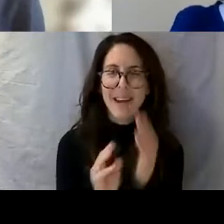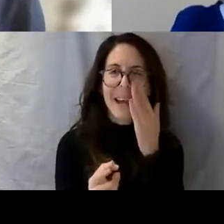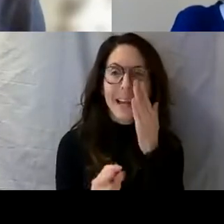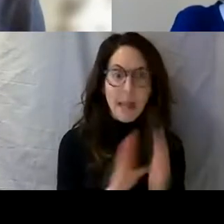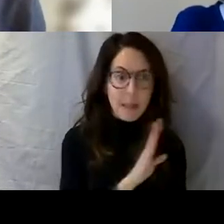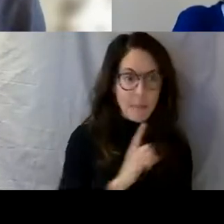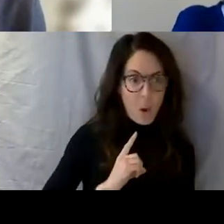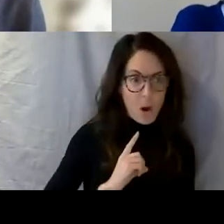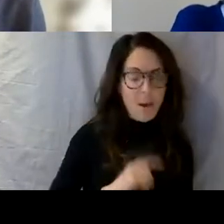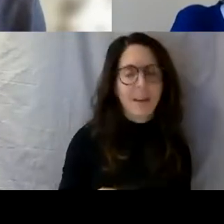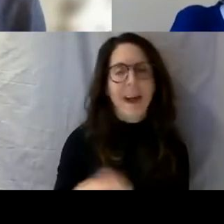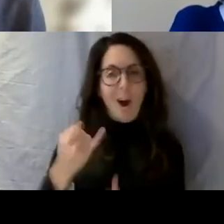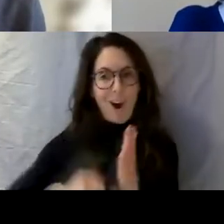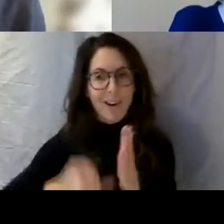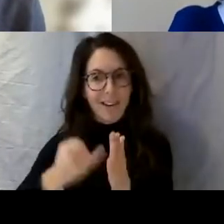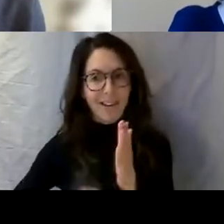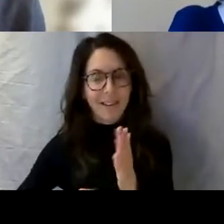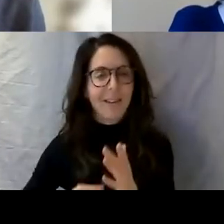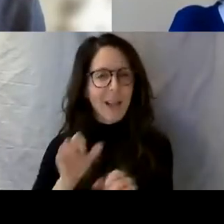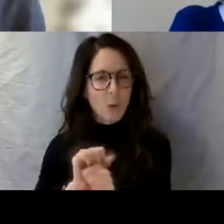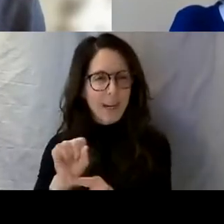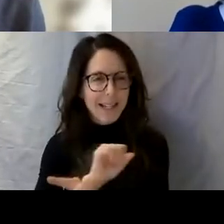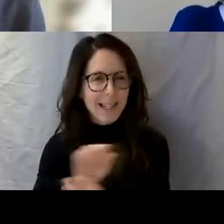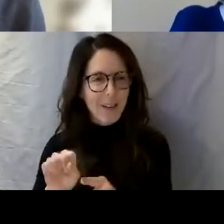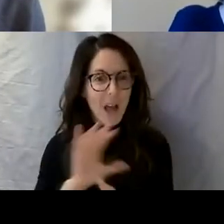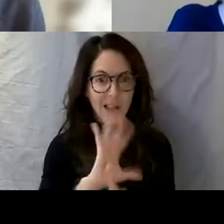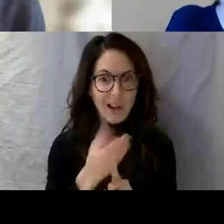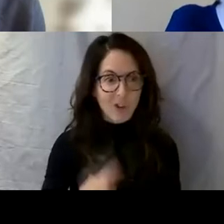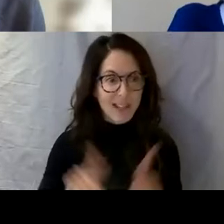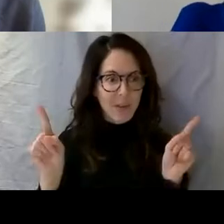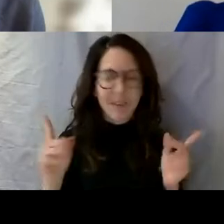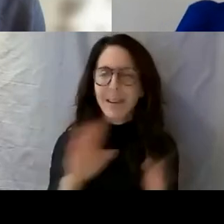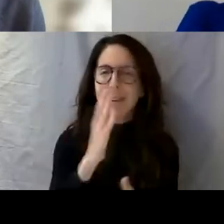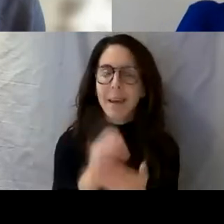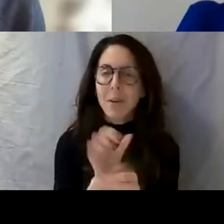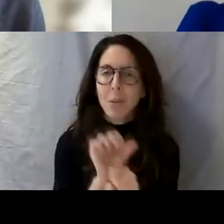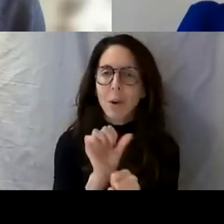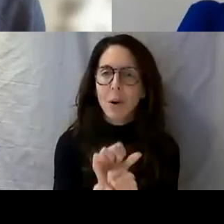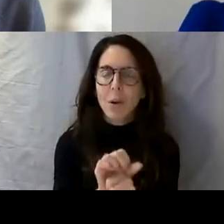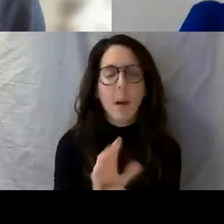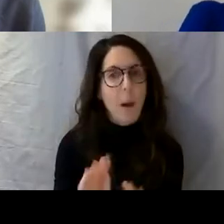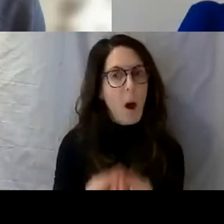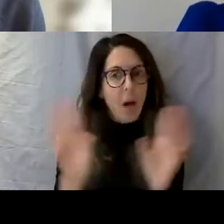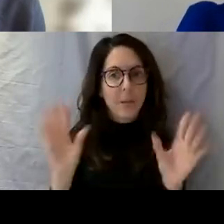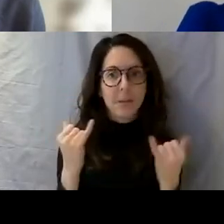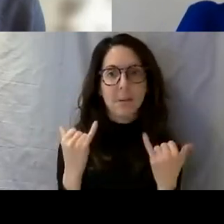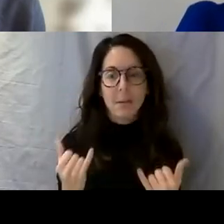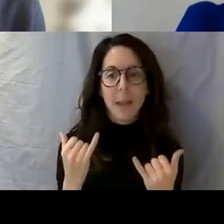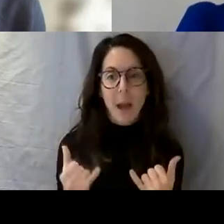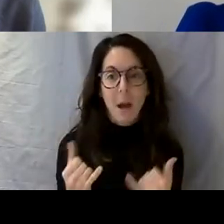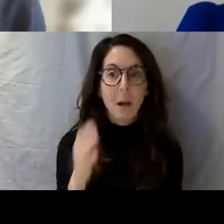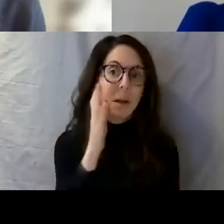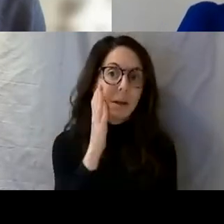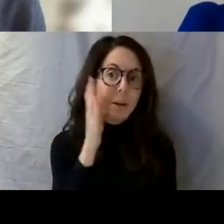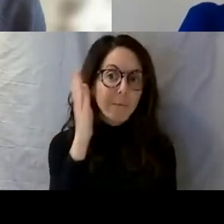in the studio, it never worked, but it looks clear to me that in the